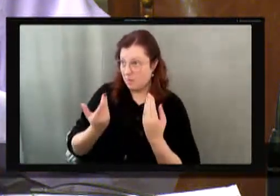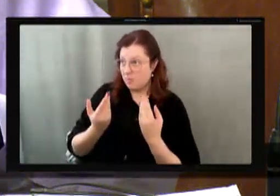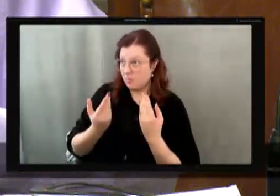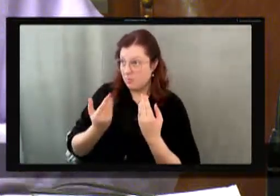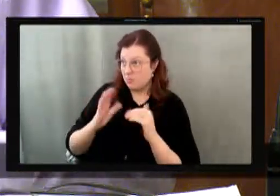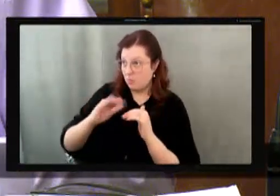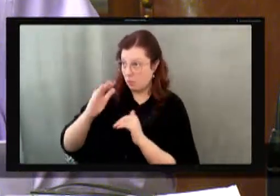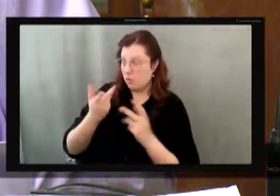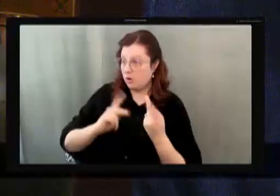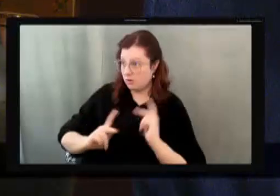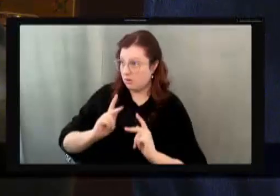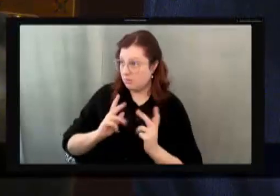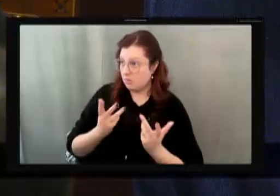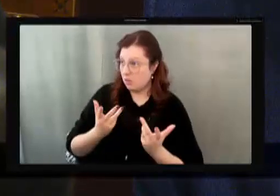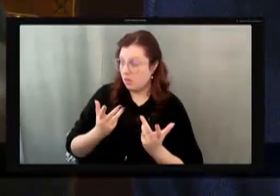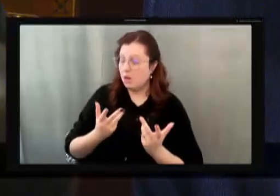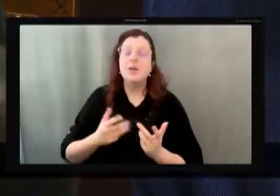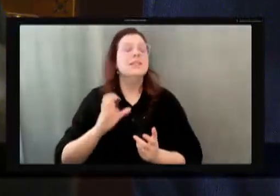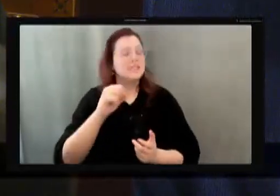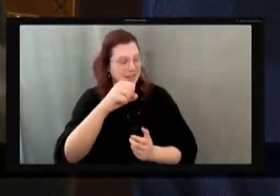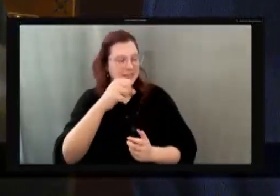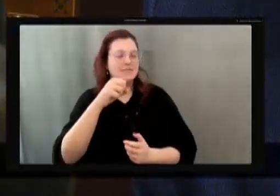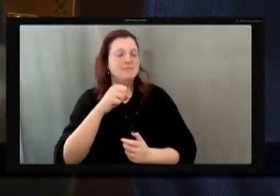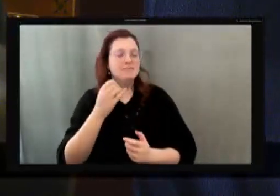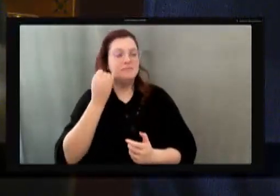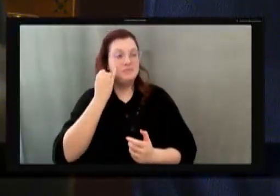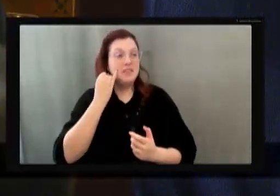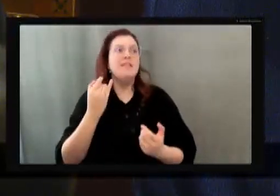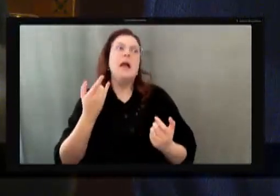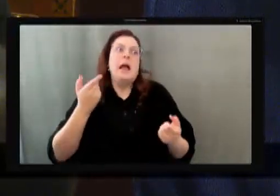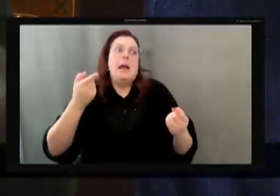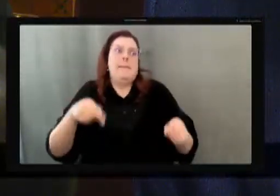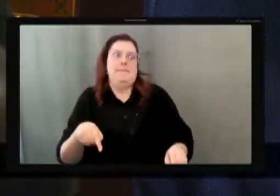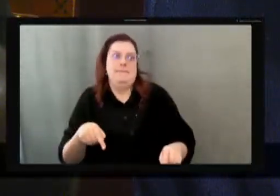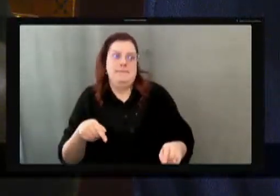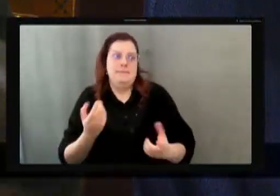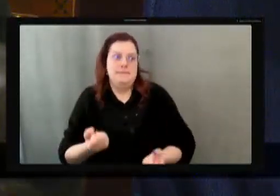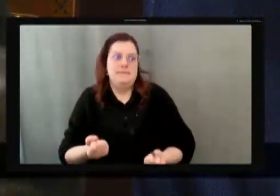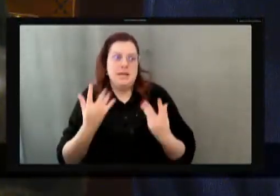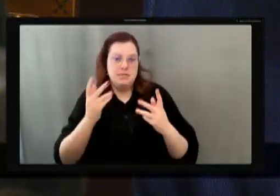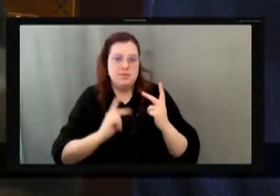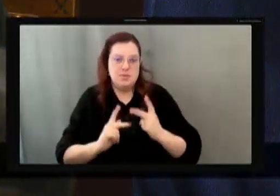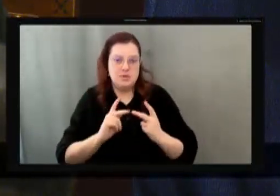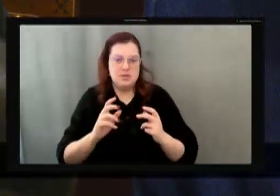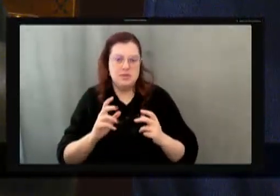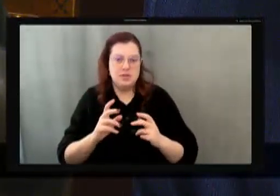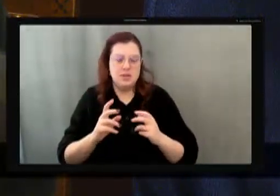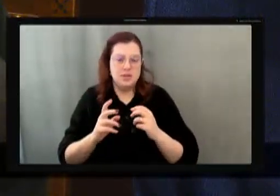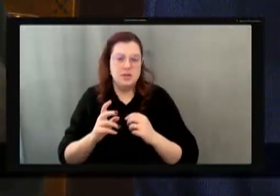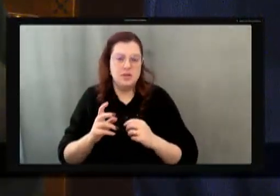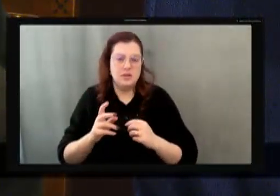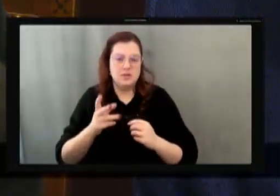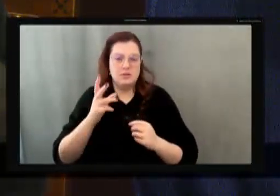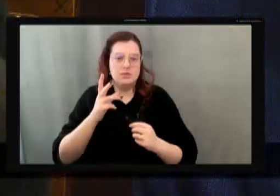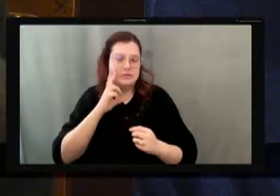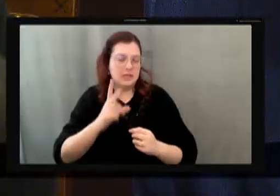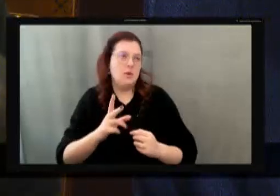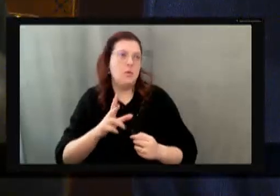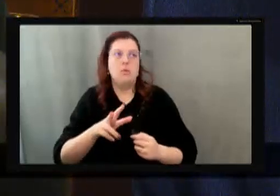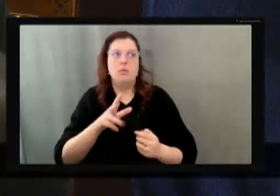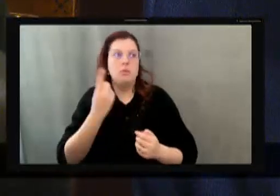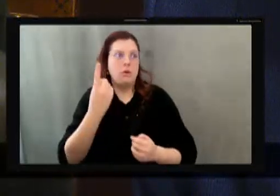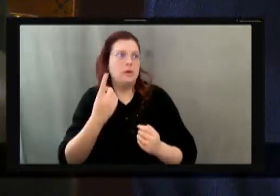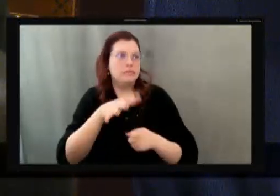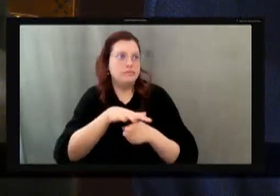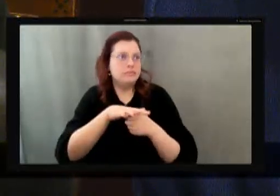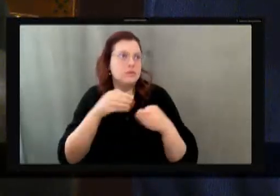right? If there were multiple, yeah, you know, can I, so like one property went for $3,500, do